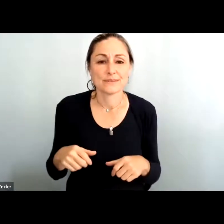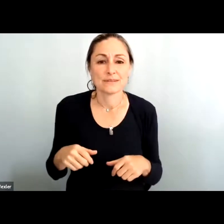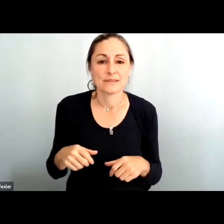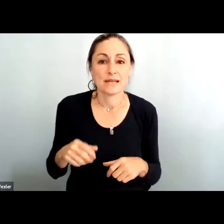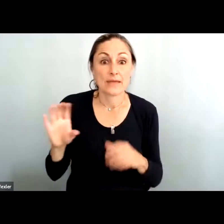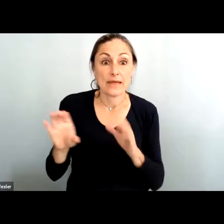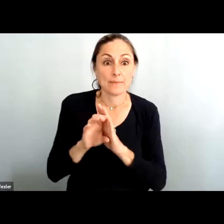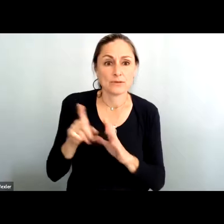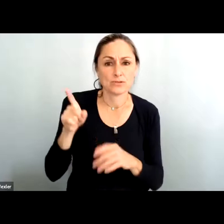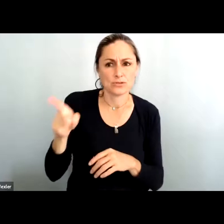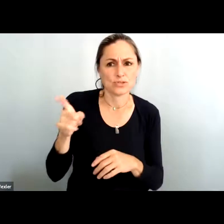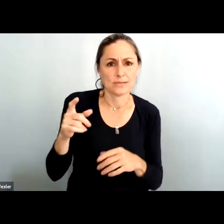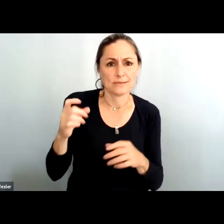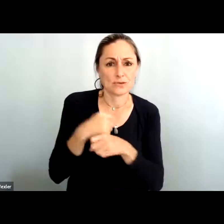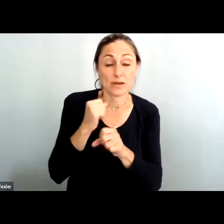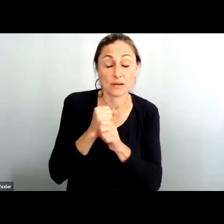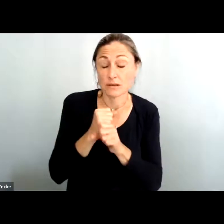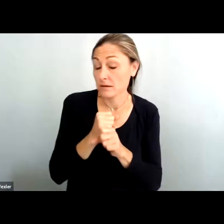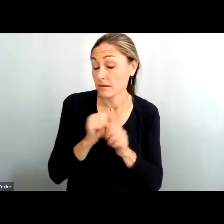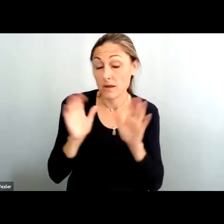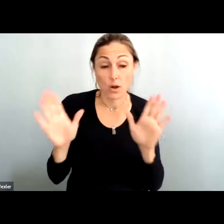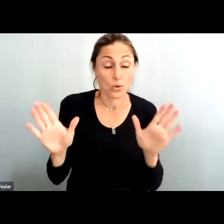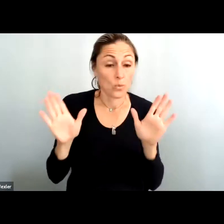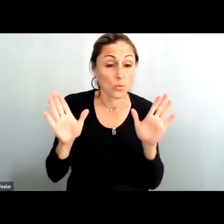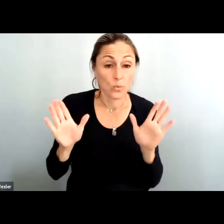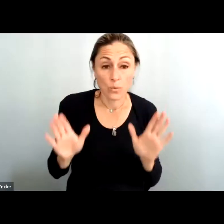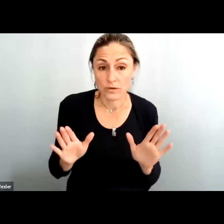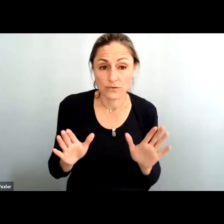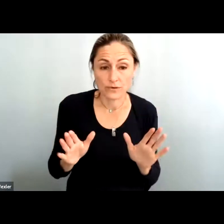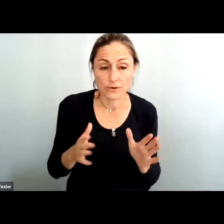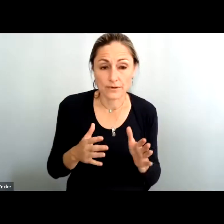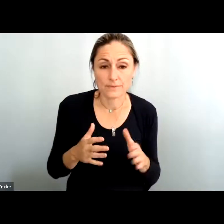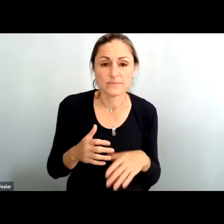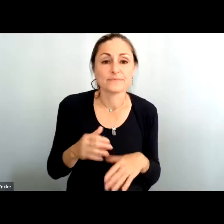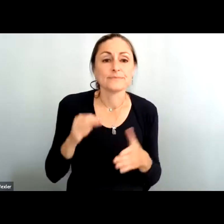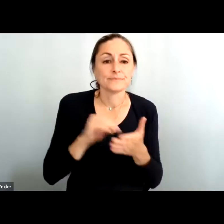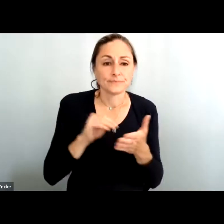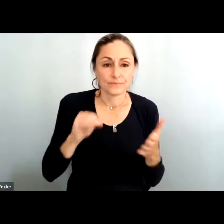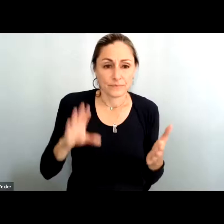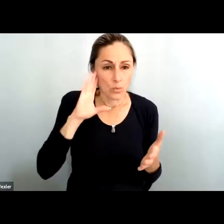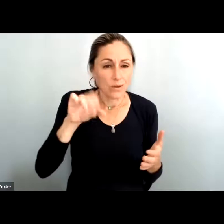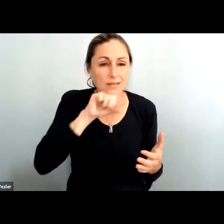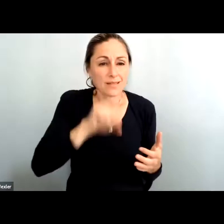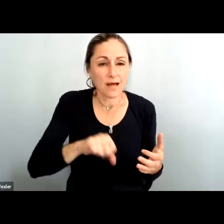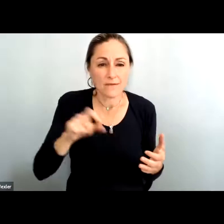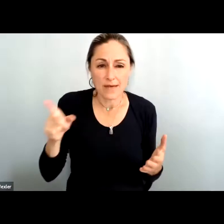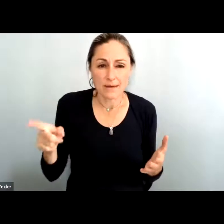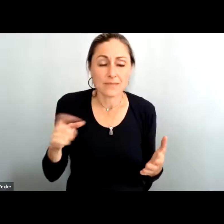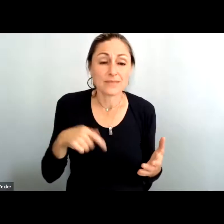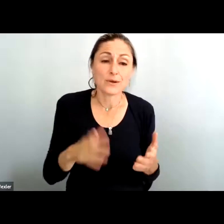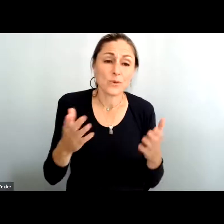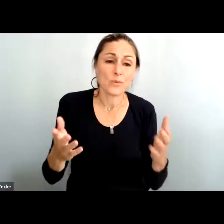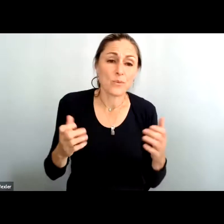she has created are absolutely wonderful. And students are going to love them. They're going to love to put them up in